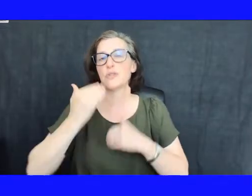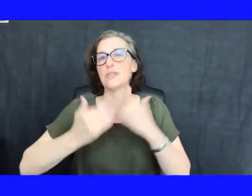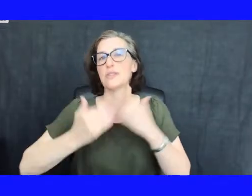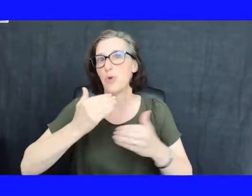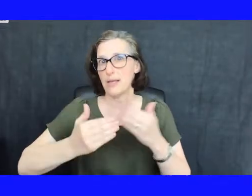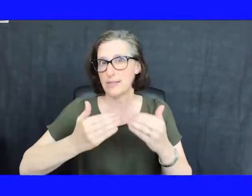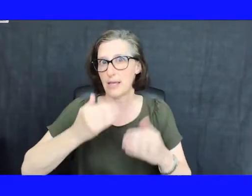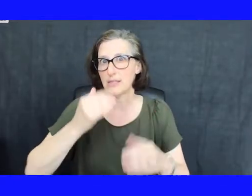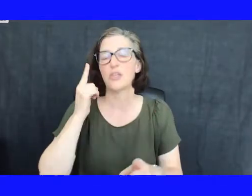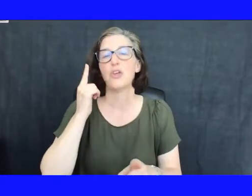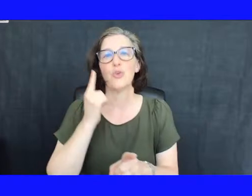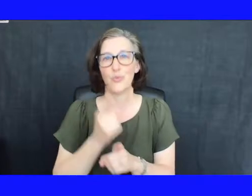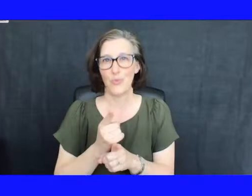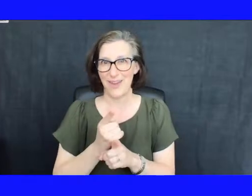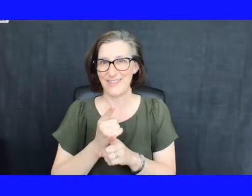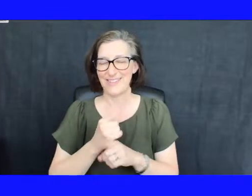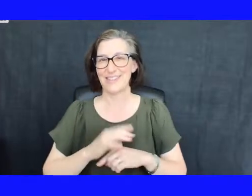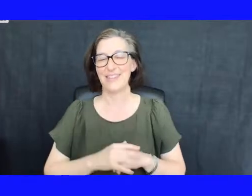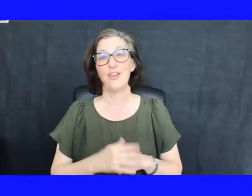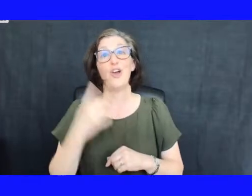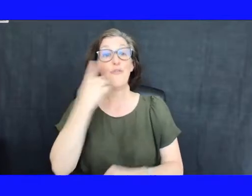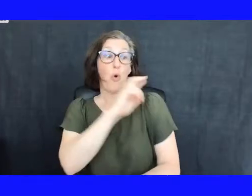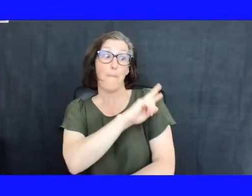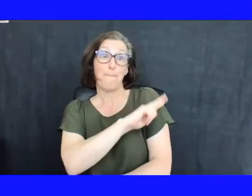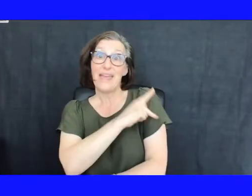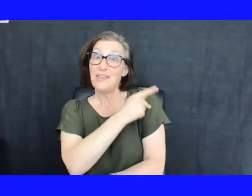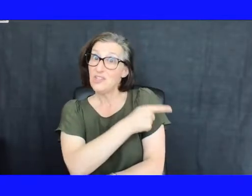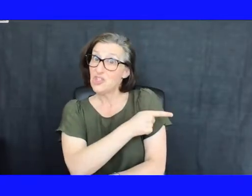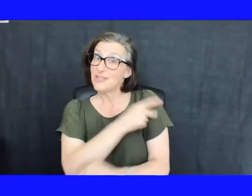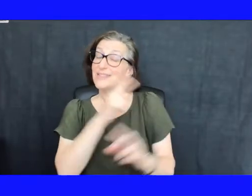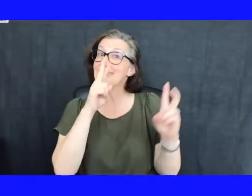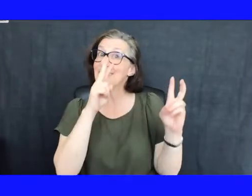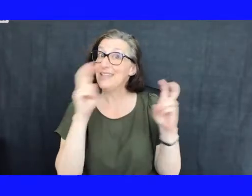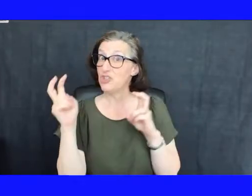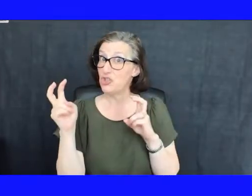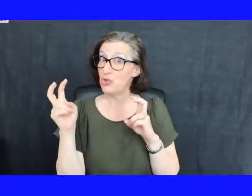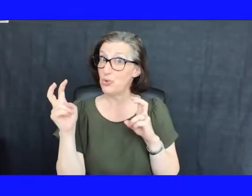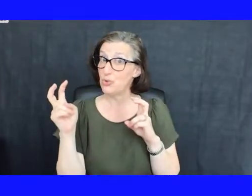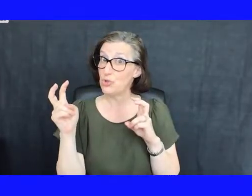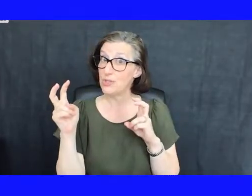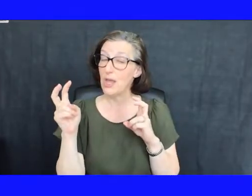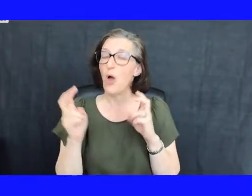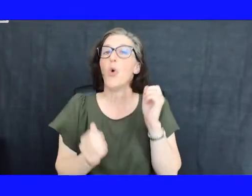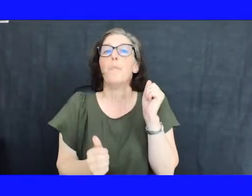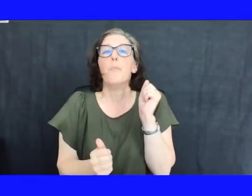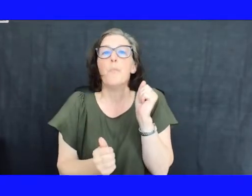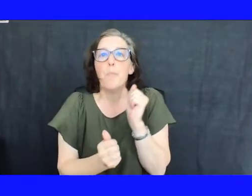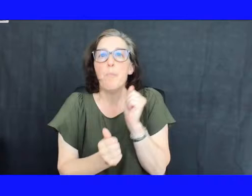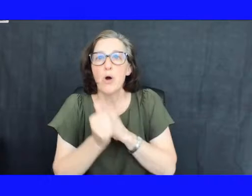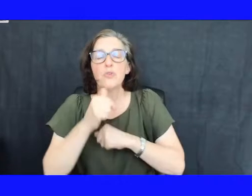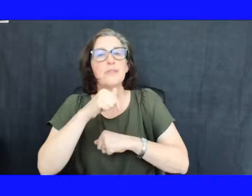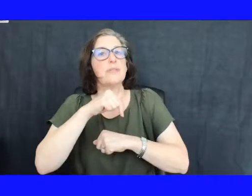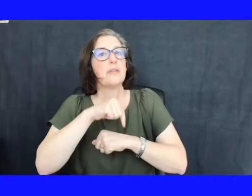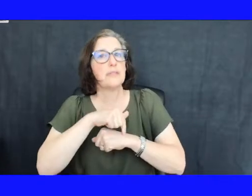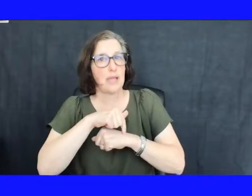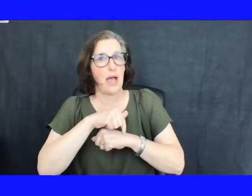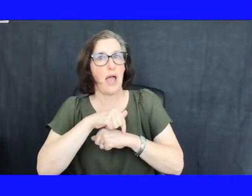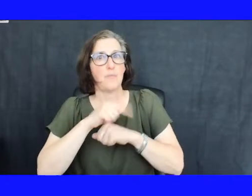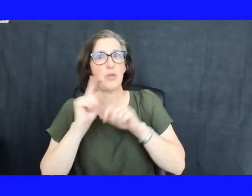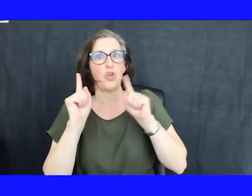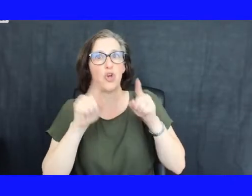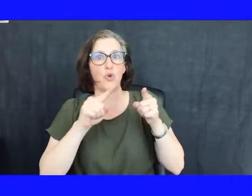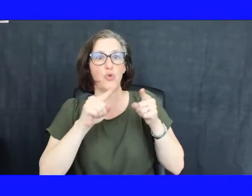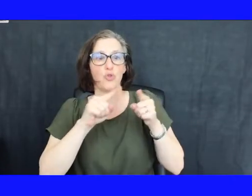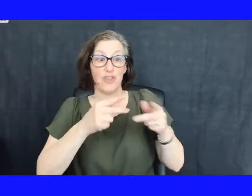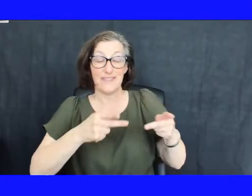the person who is there, if there's any suggestion that somebody committed